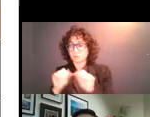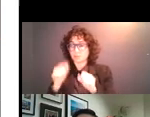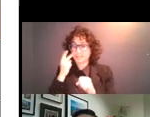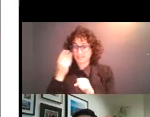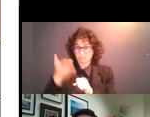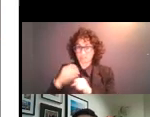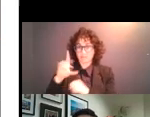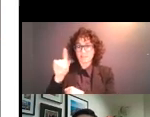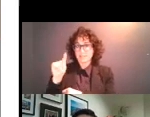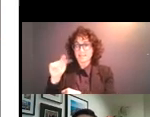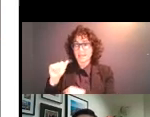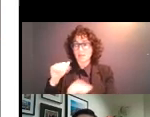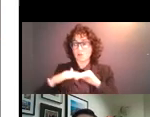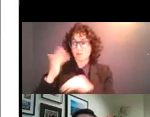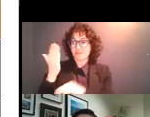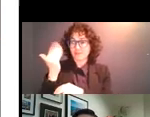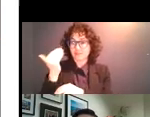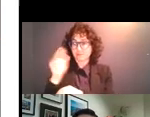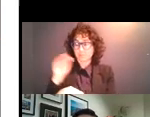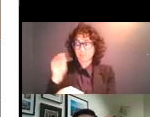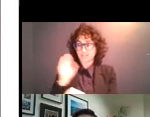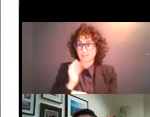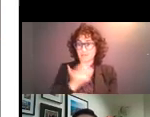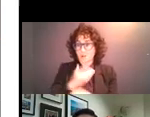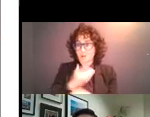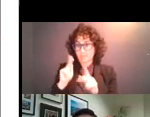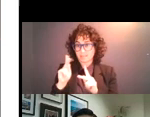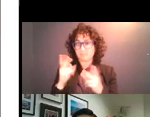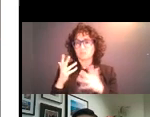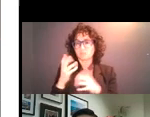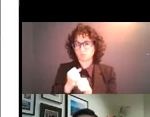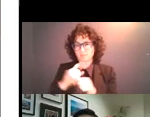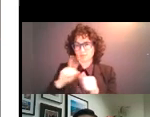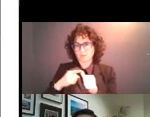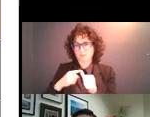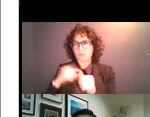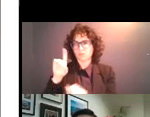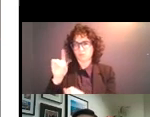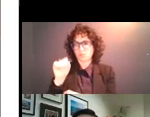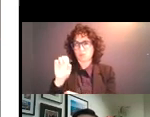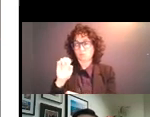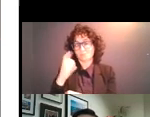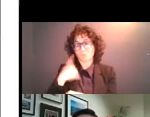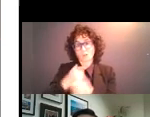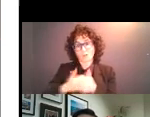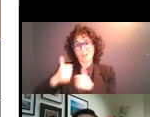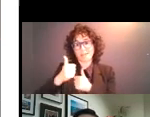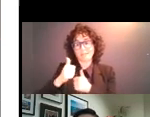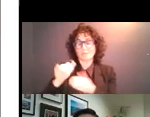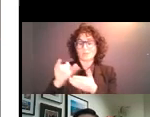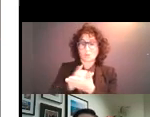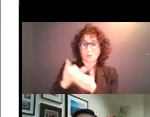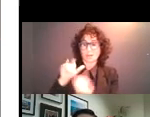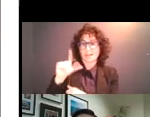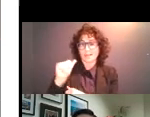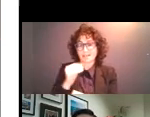over 15% of our residents have received a first dose. That's ahead of our big city peers like New York, LA, and Houston. And you'll see